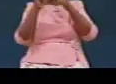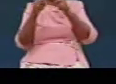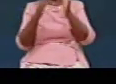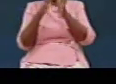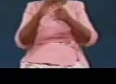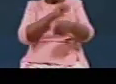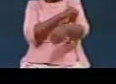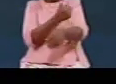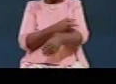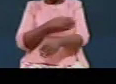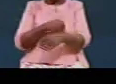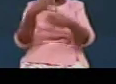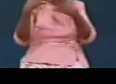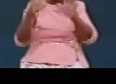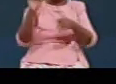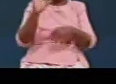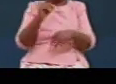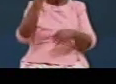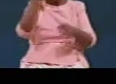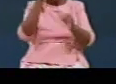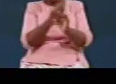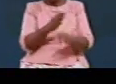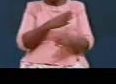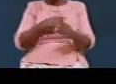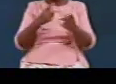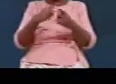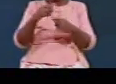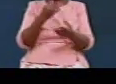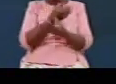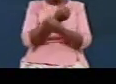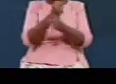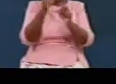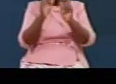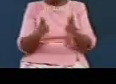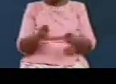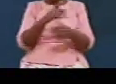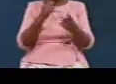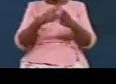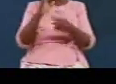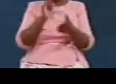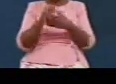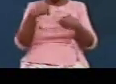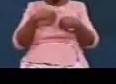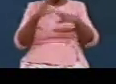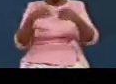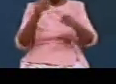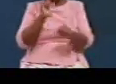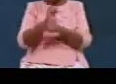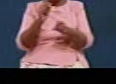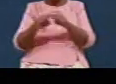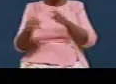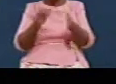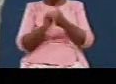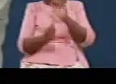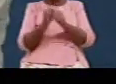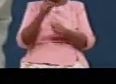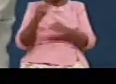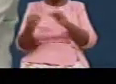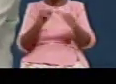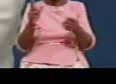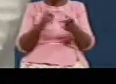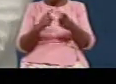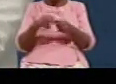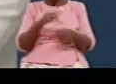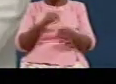the finisher of your faith, and the Redeemer, and the one who has commissioned you to do what you are doing, then